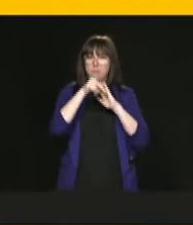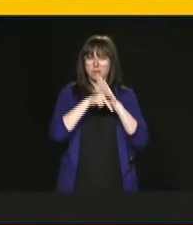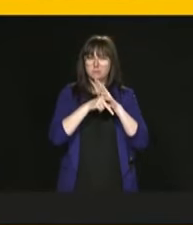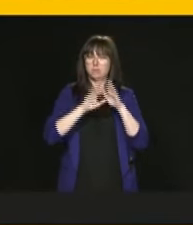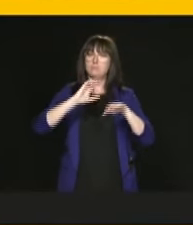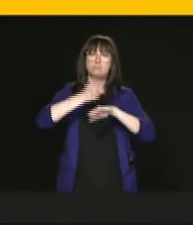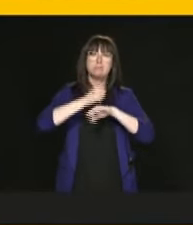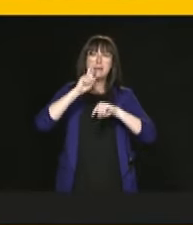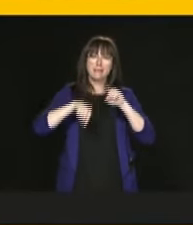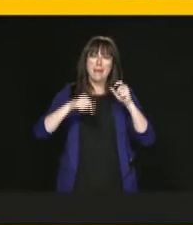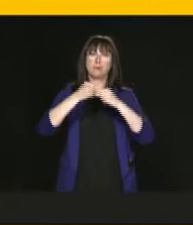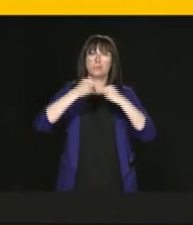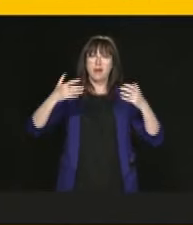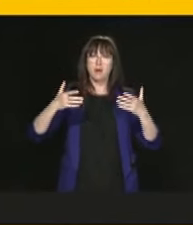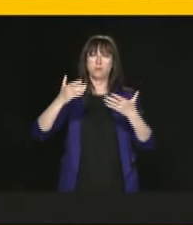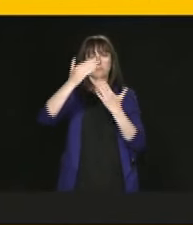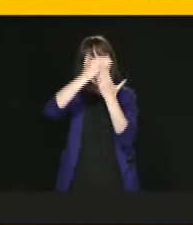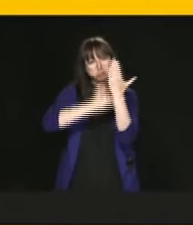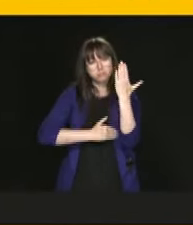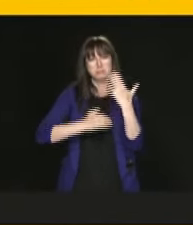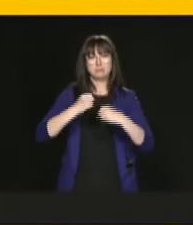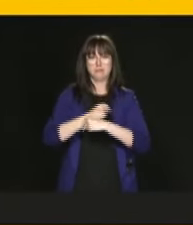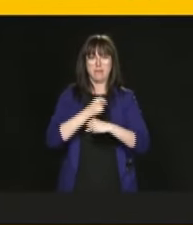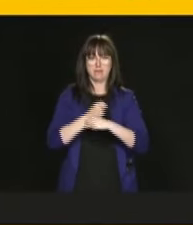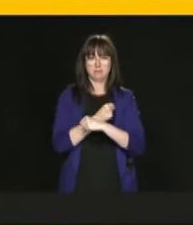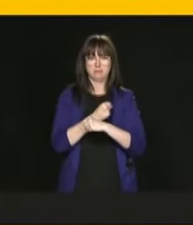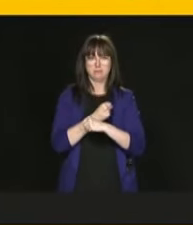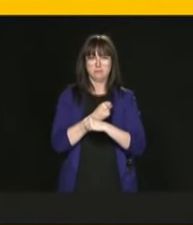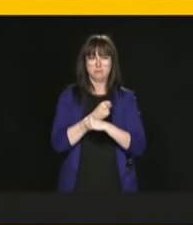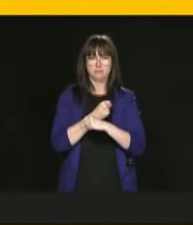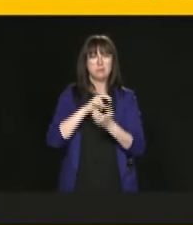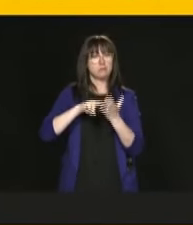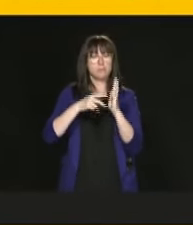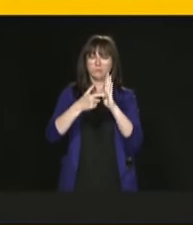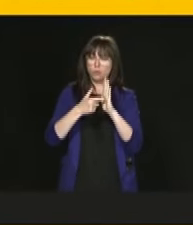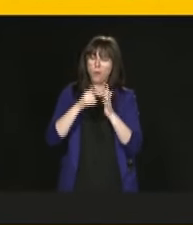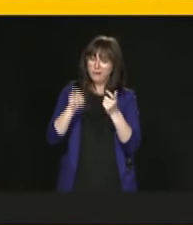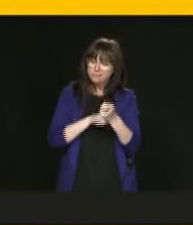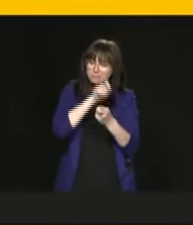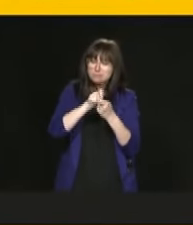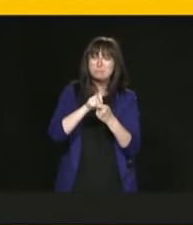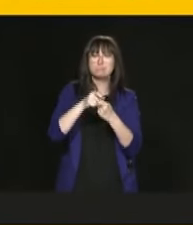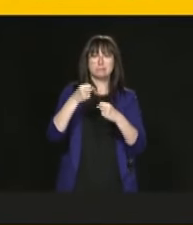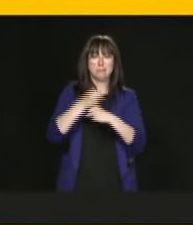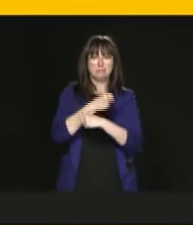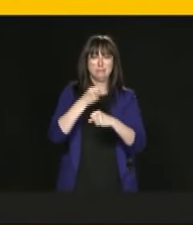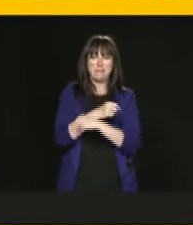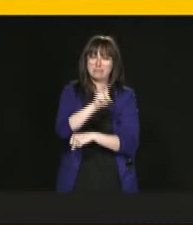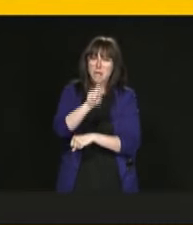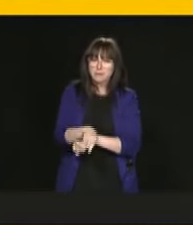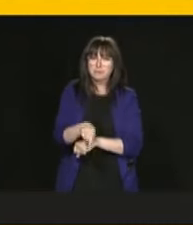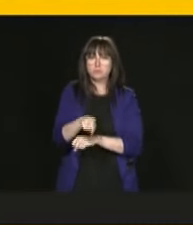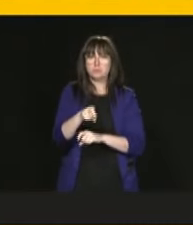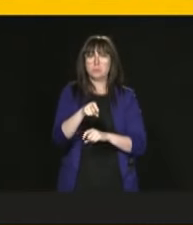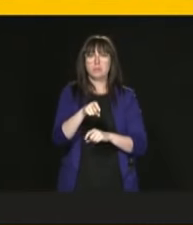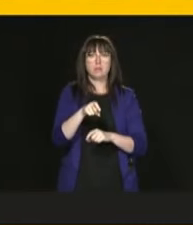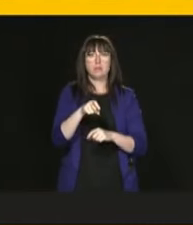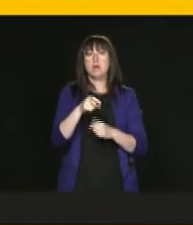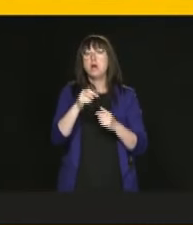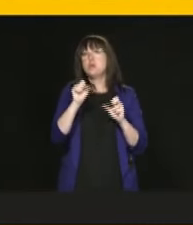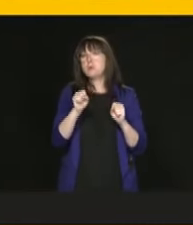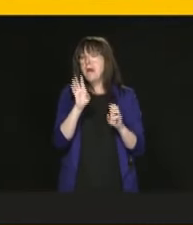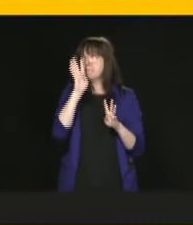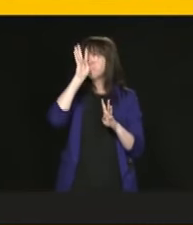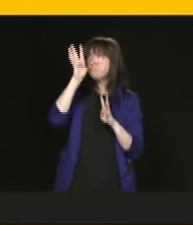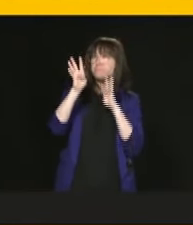In order to do that, you need to have accurate data at the source. You can tease this together, and